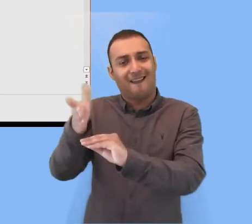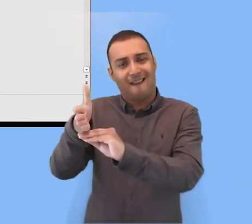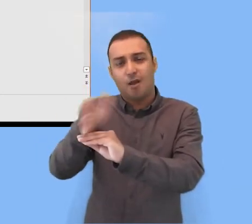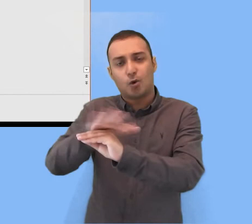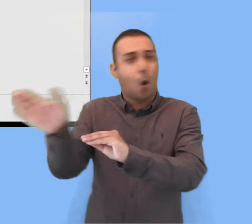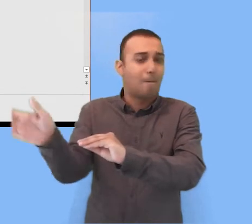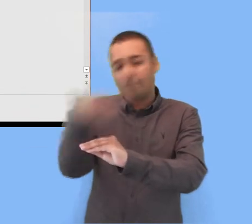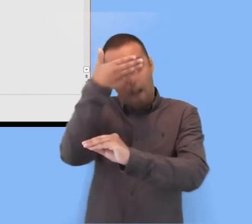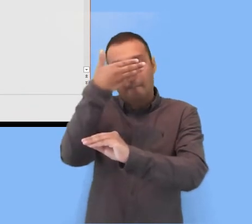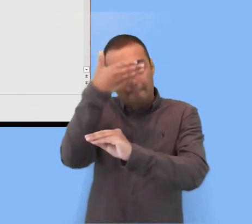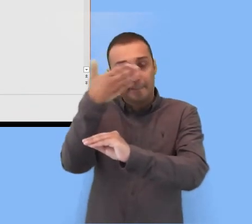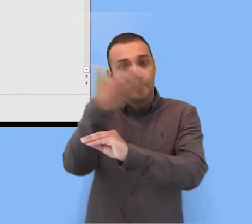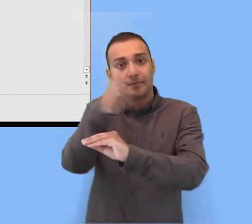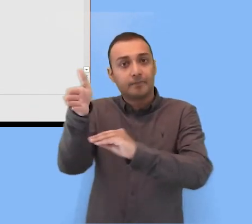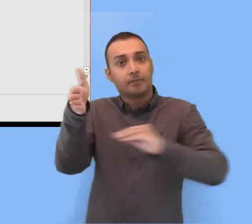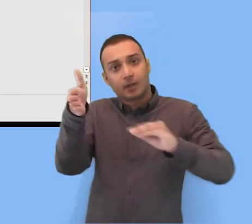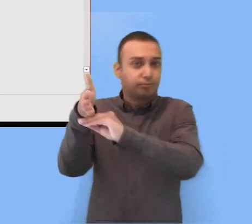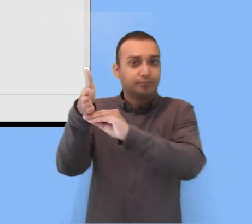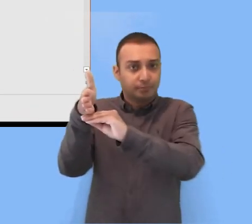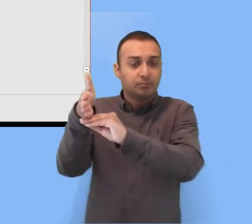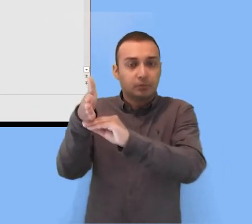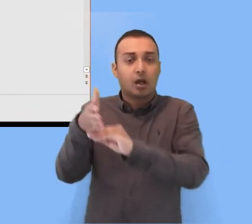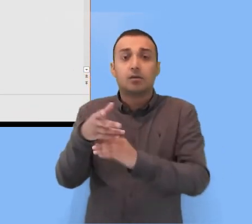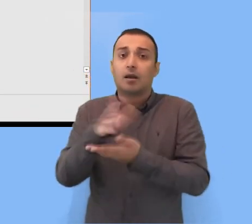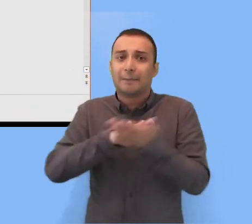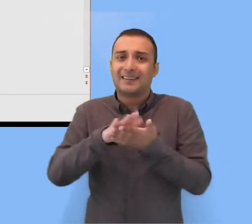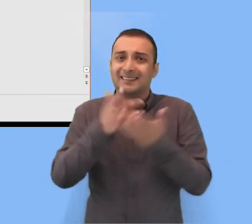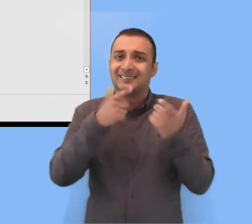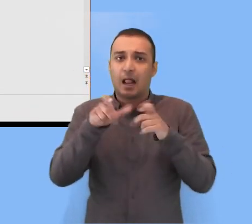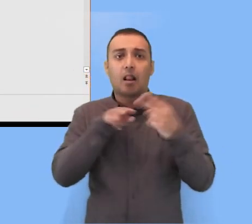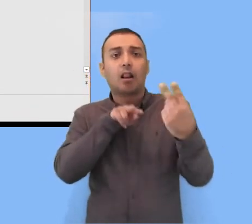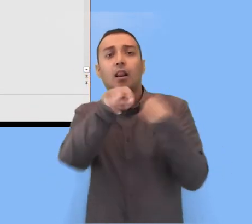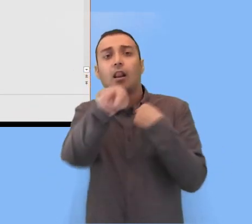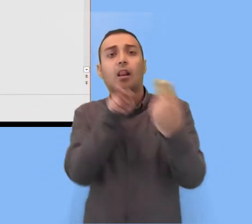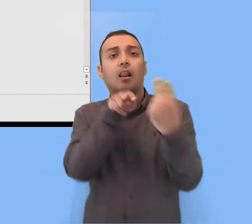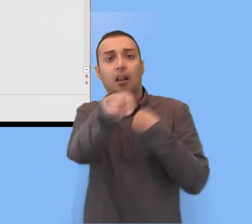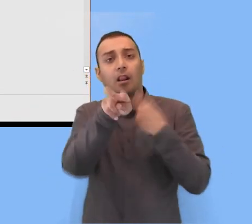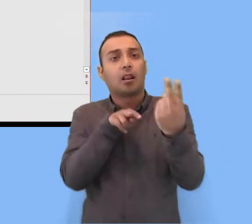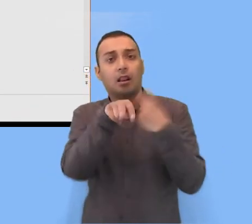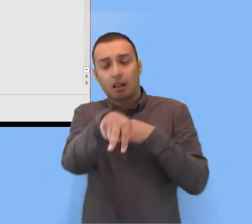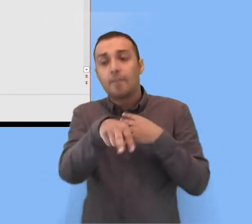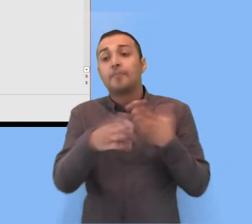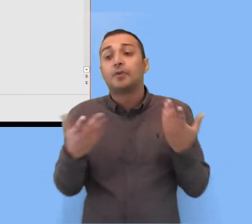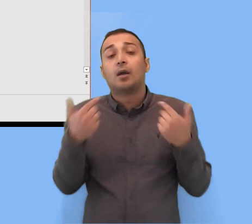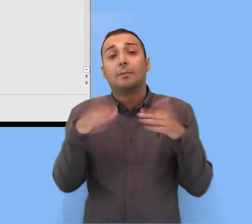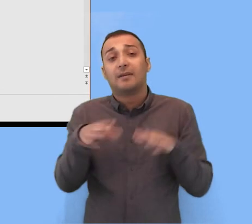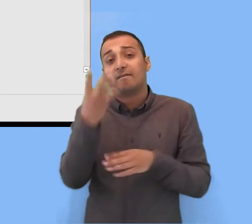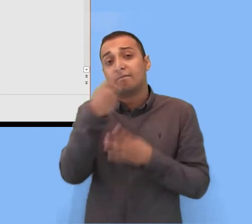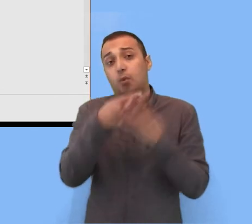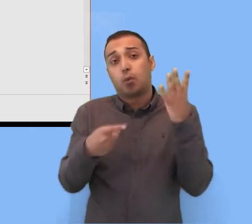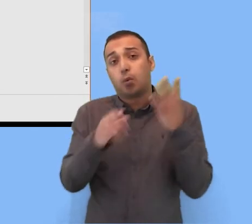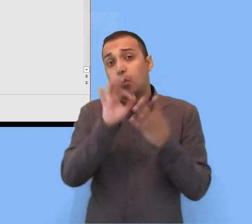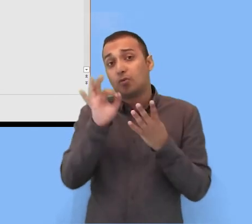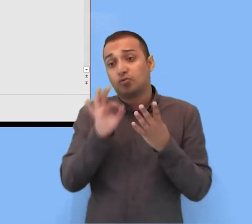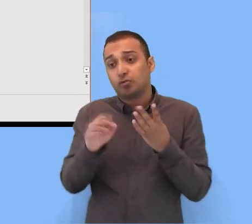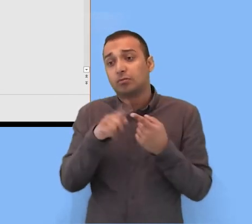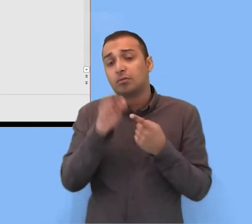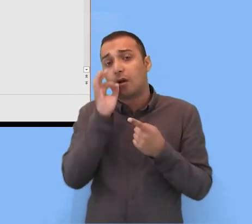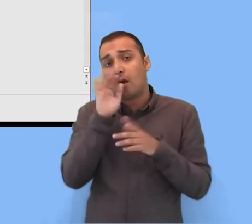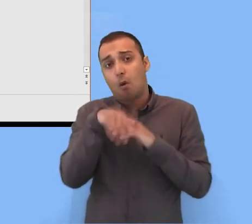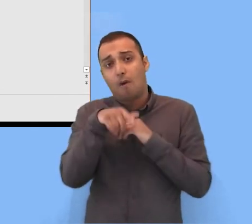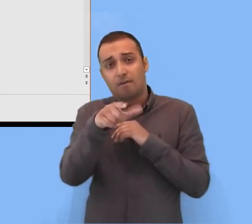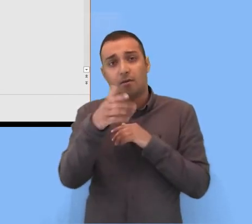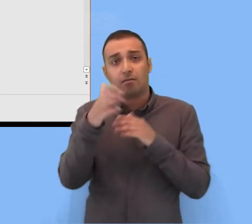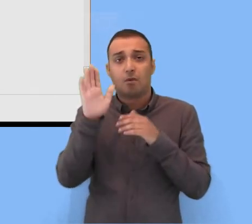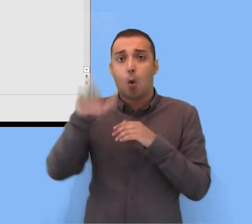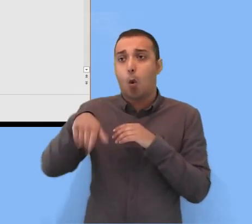had 4 broad areas that I asked them about. The first was their home setting and daily lives, if they wanted to